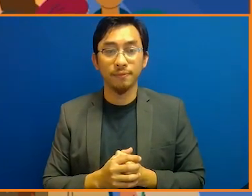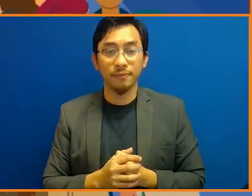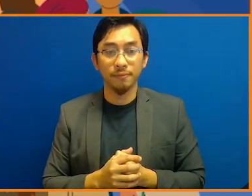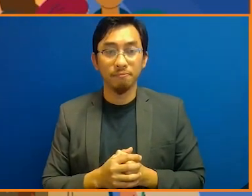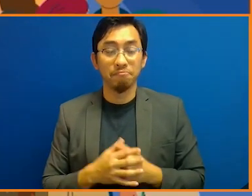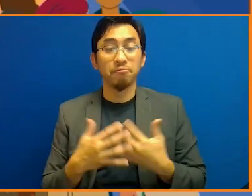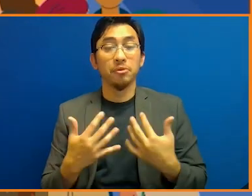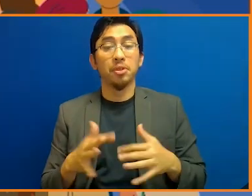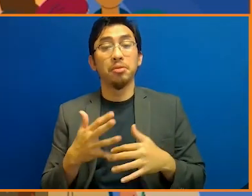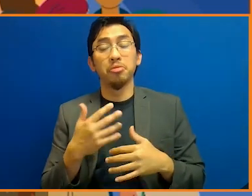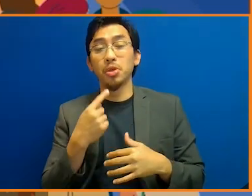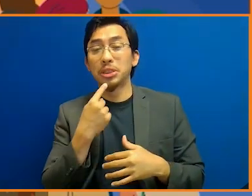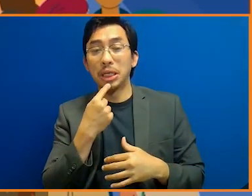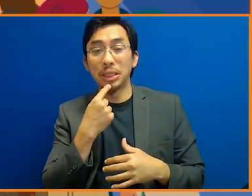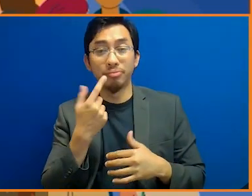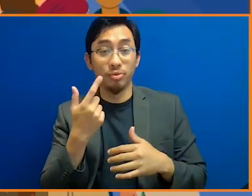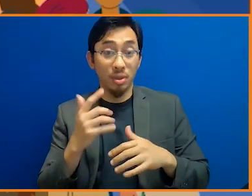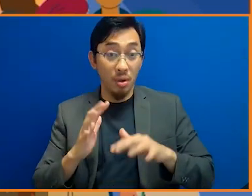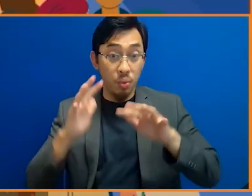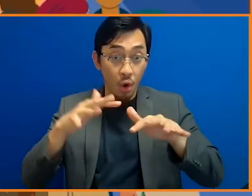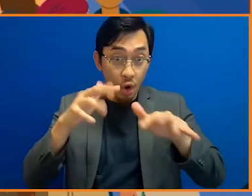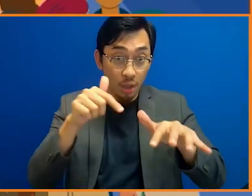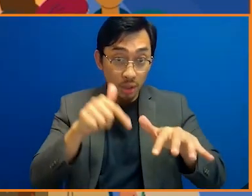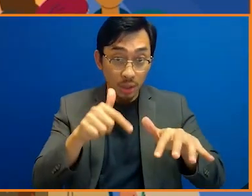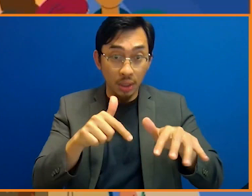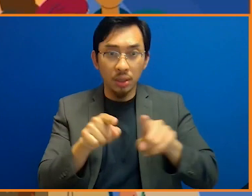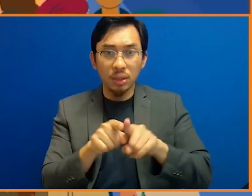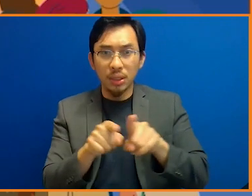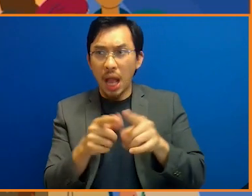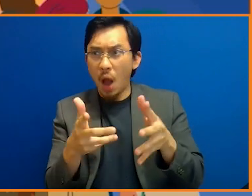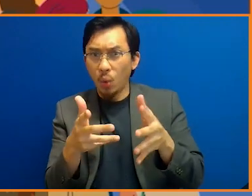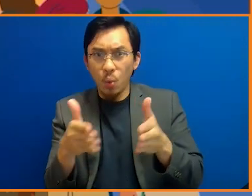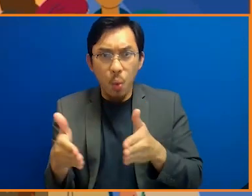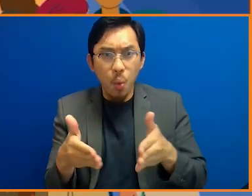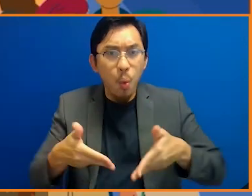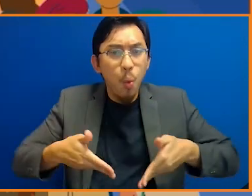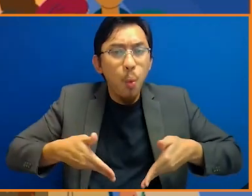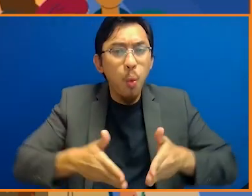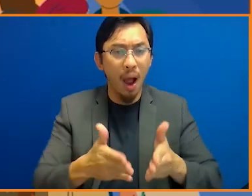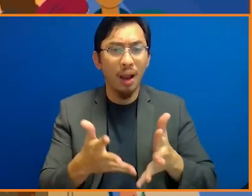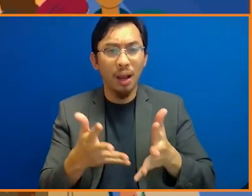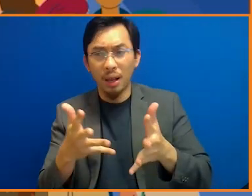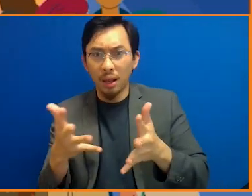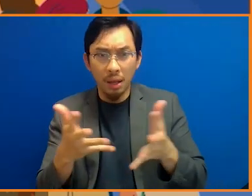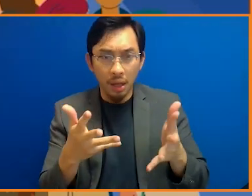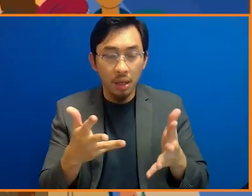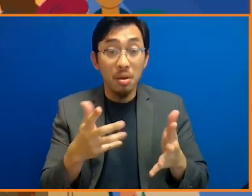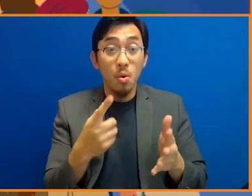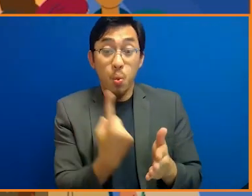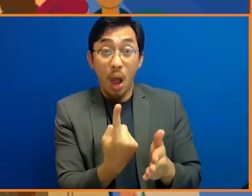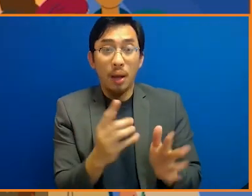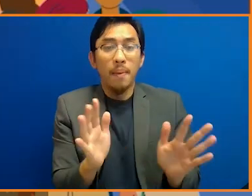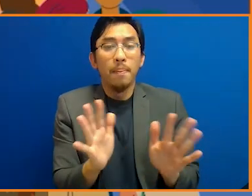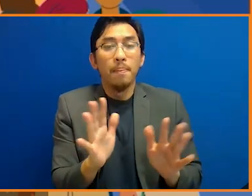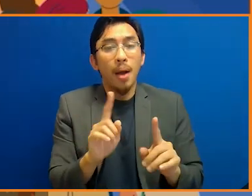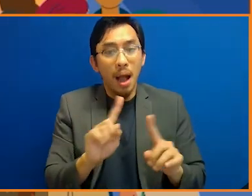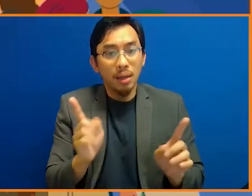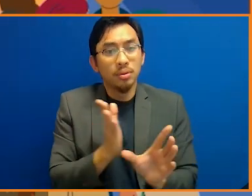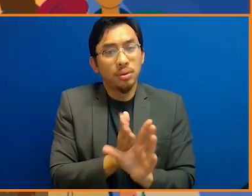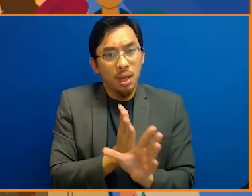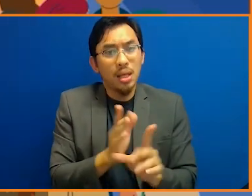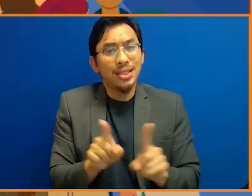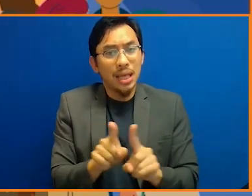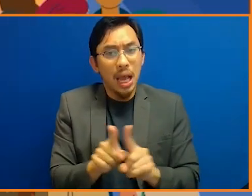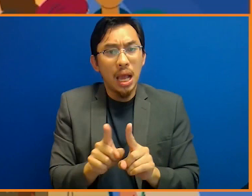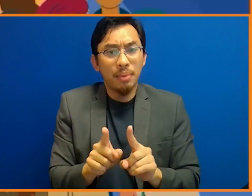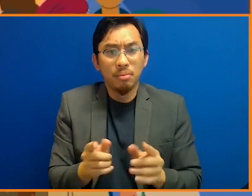word like major tsunami or something like that, just to as a tricky way to well, psychological